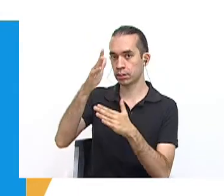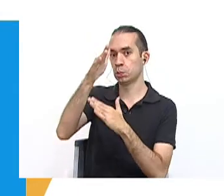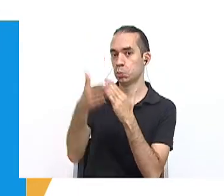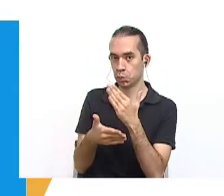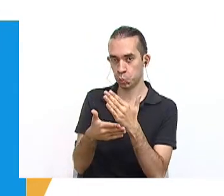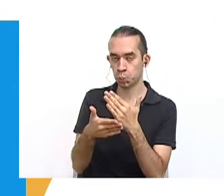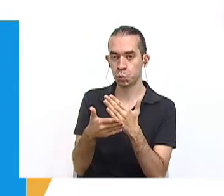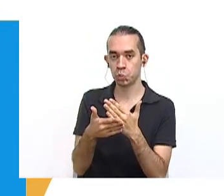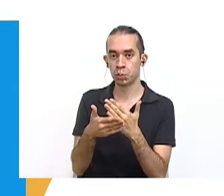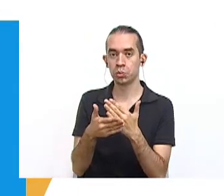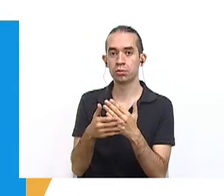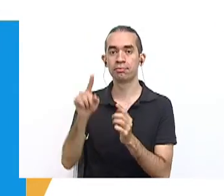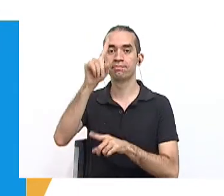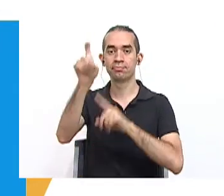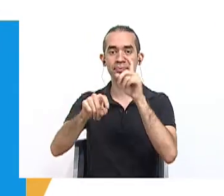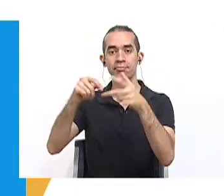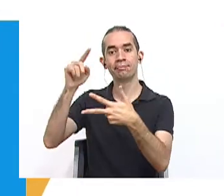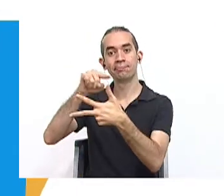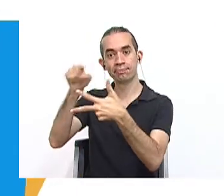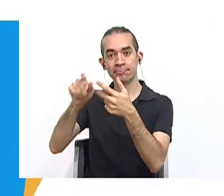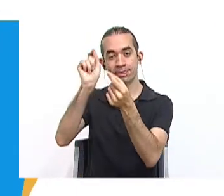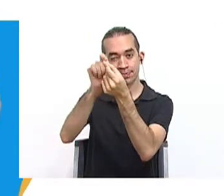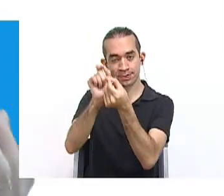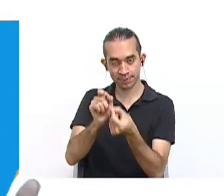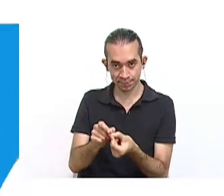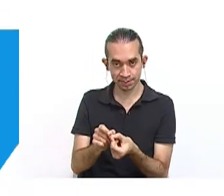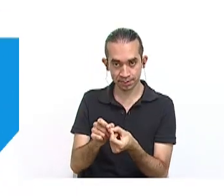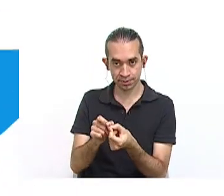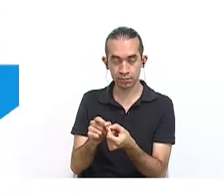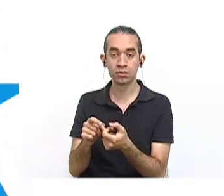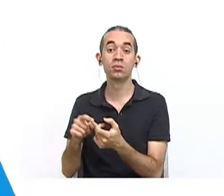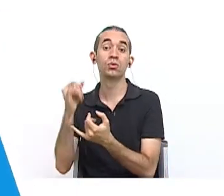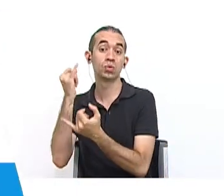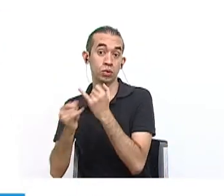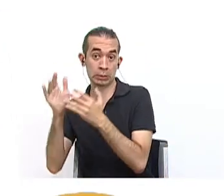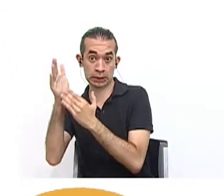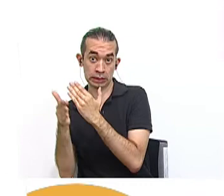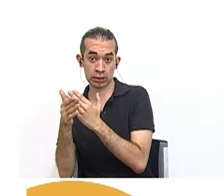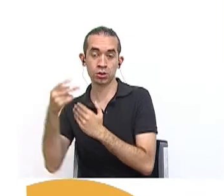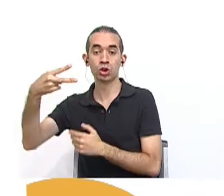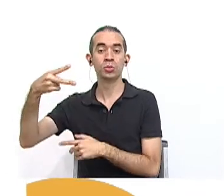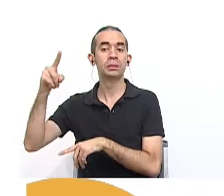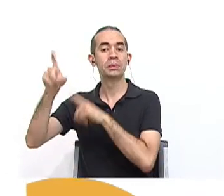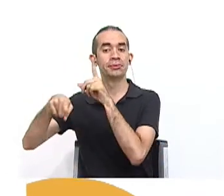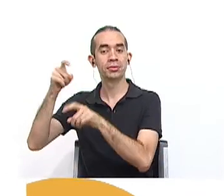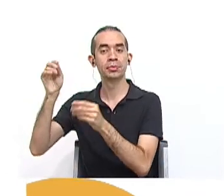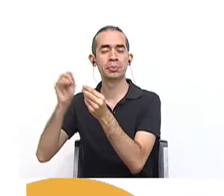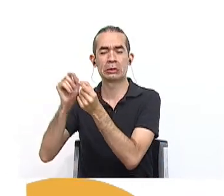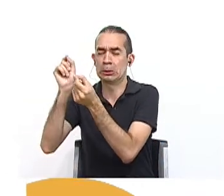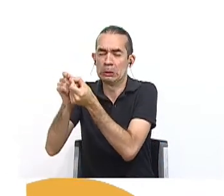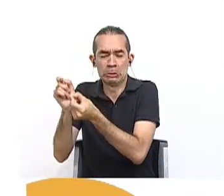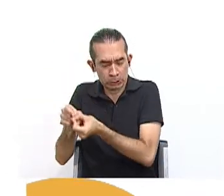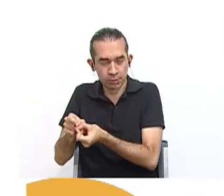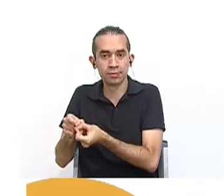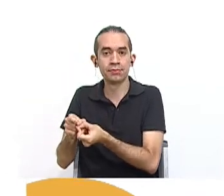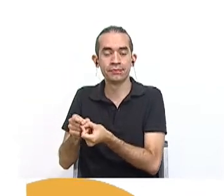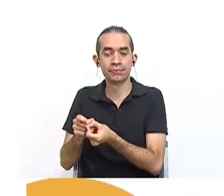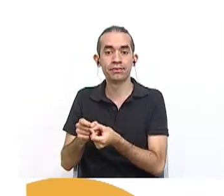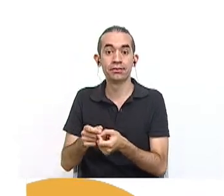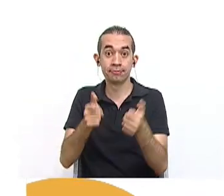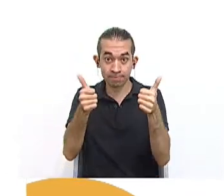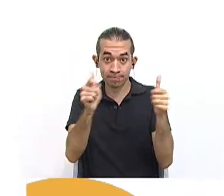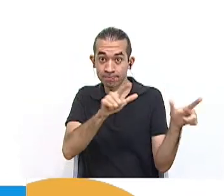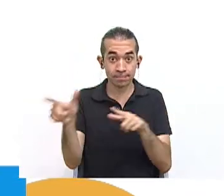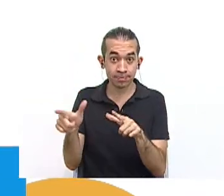to look at 3 questions for specific details, and the last part, other 2 questions for more specific details. Are you